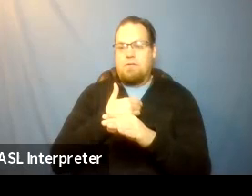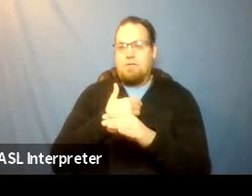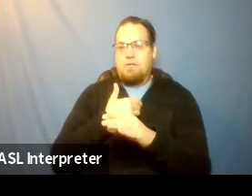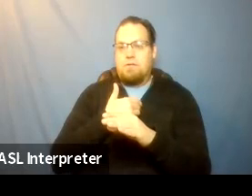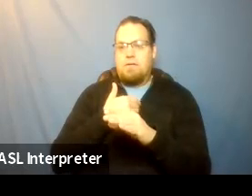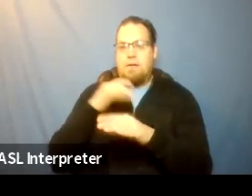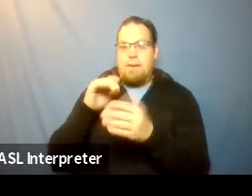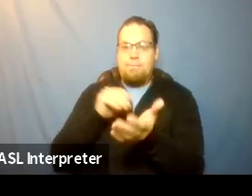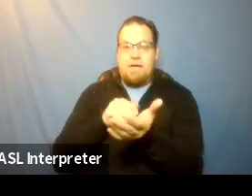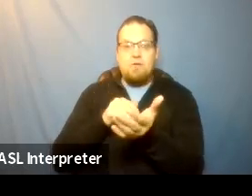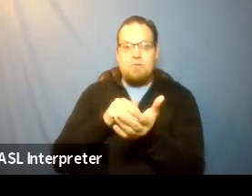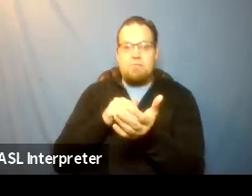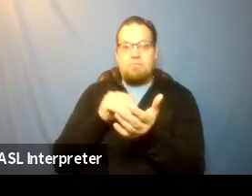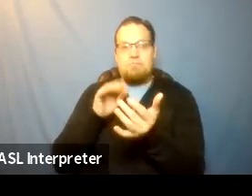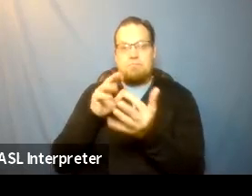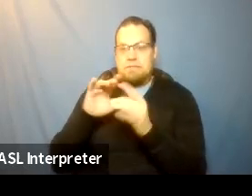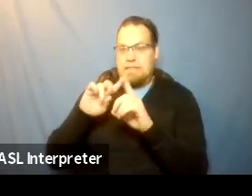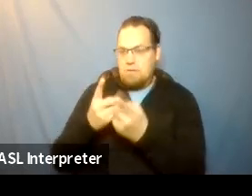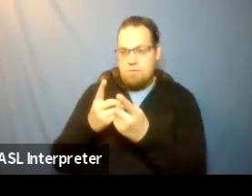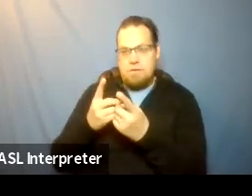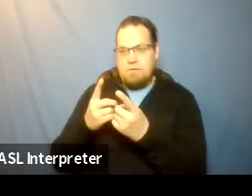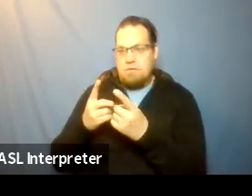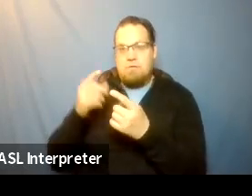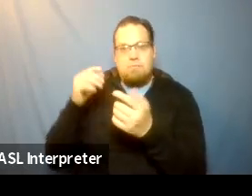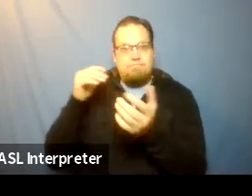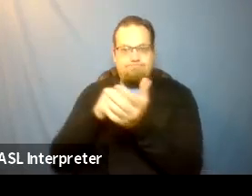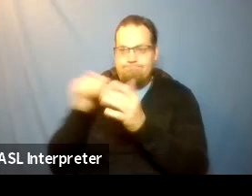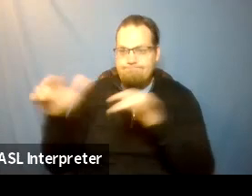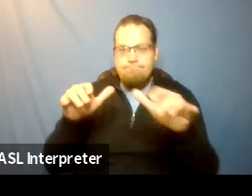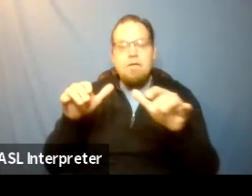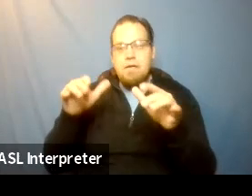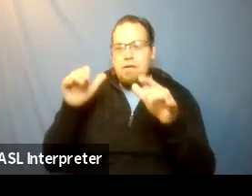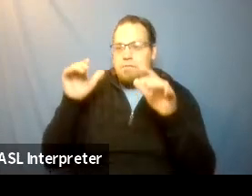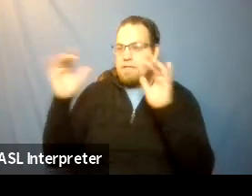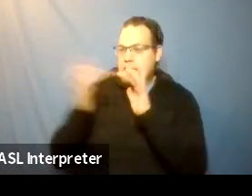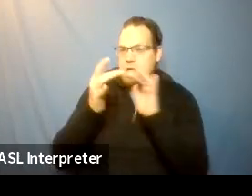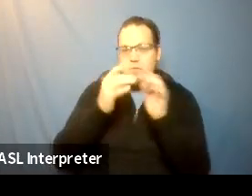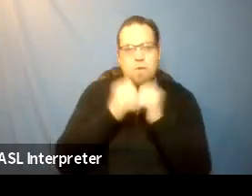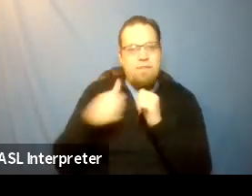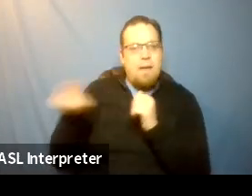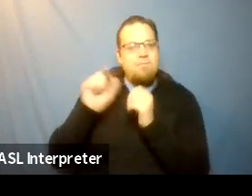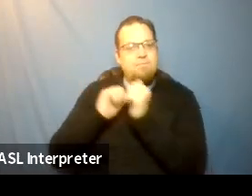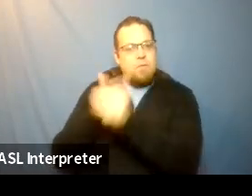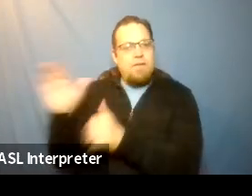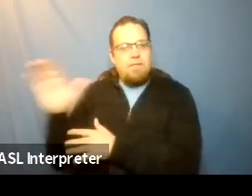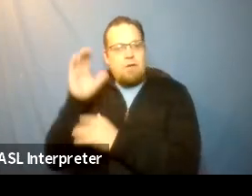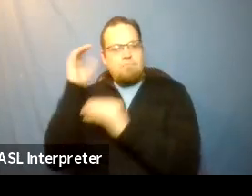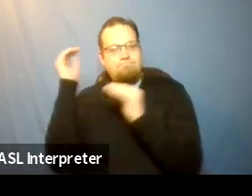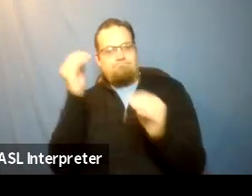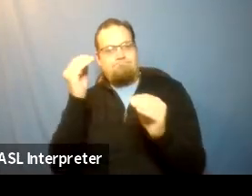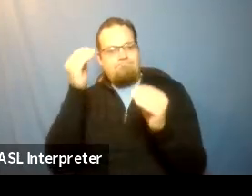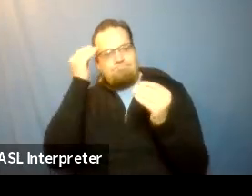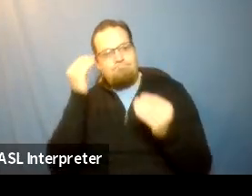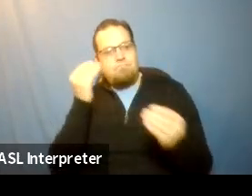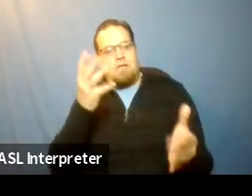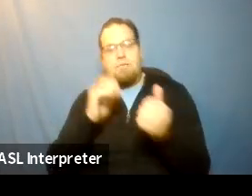medical presence in the district and just have great connections with them, following their guidance and really following their lead every step